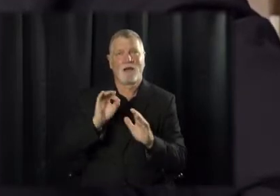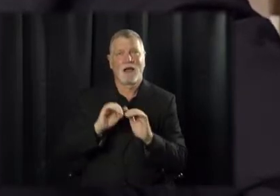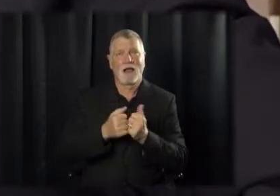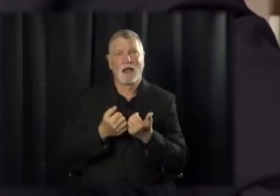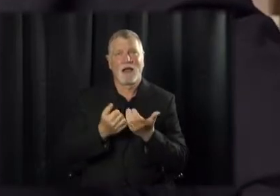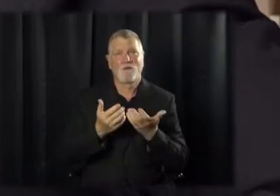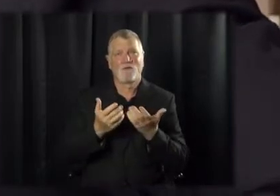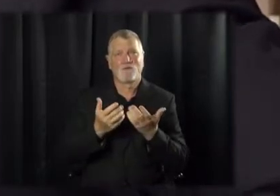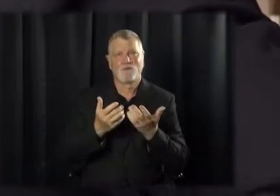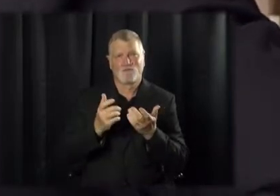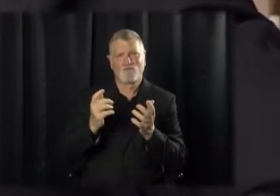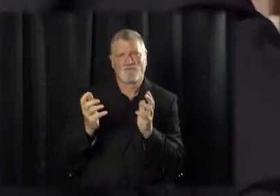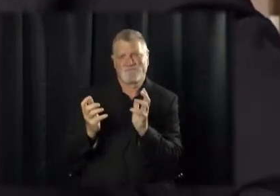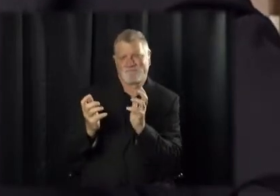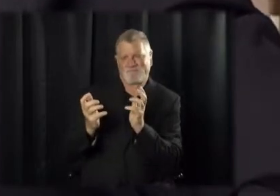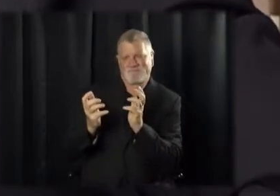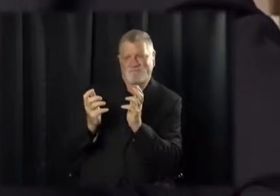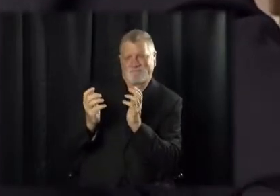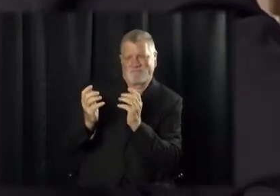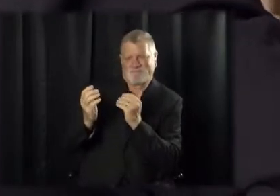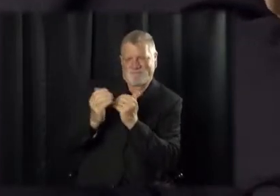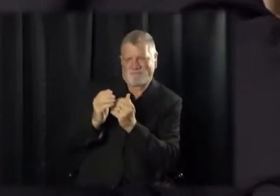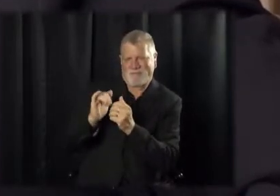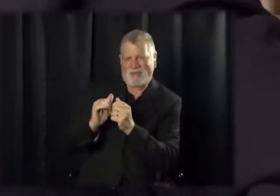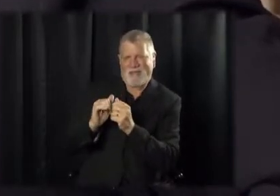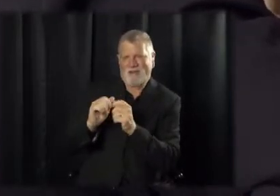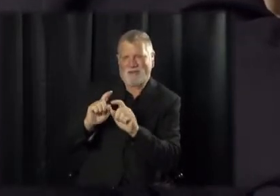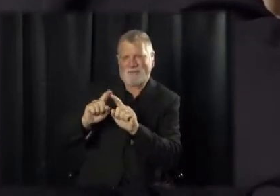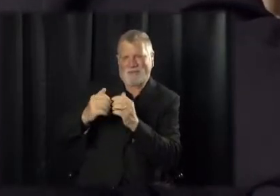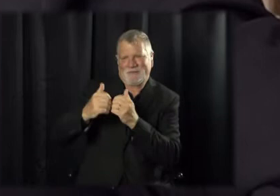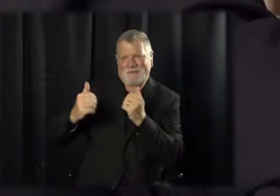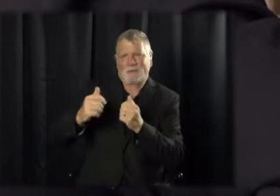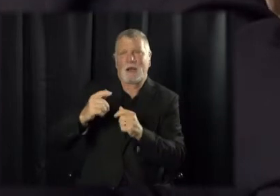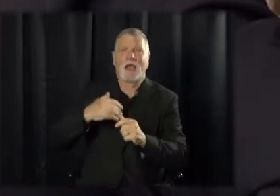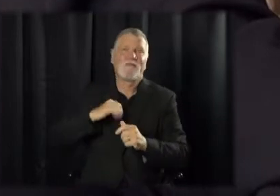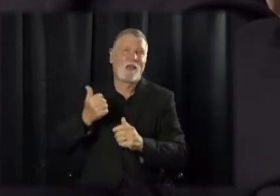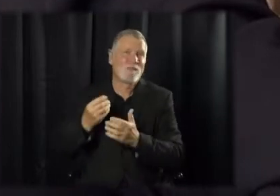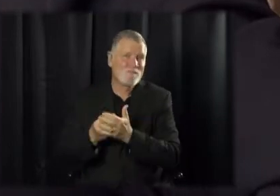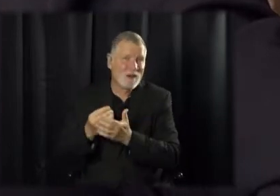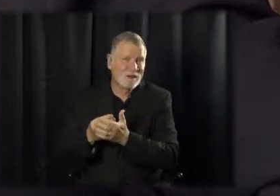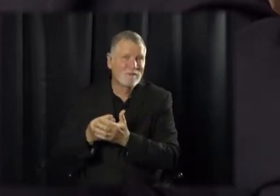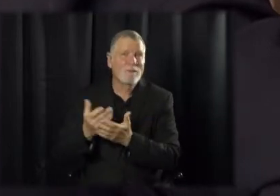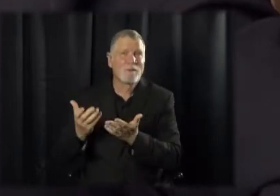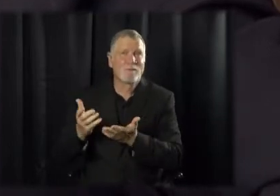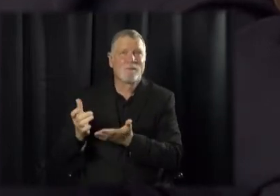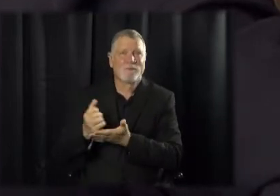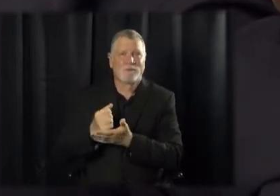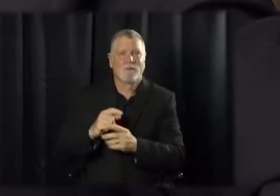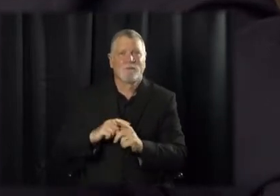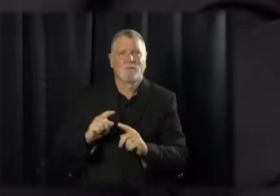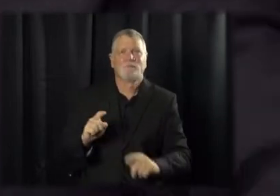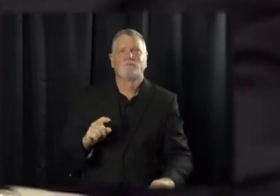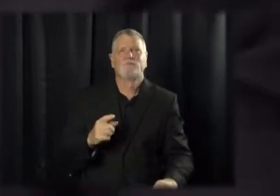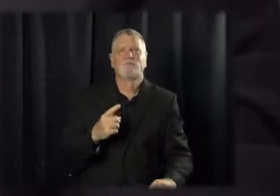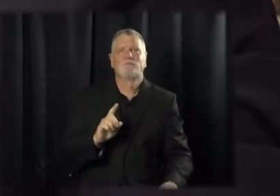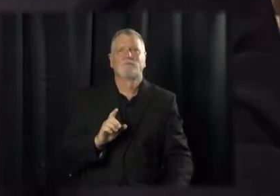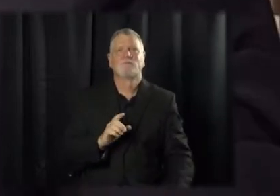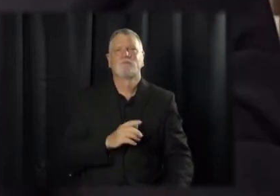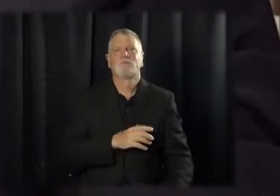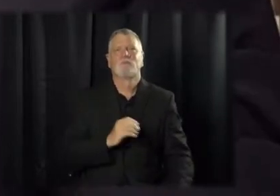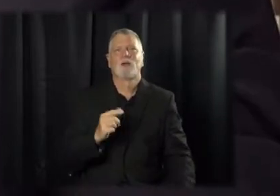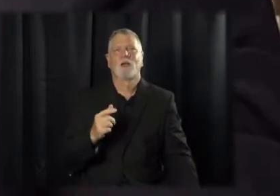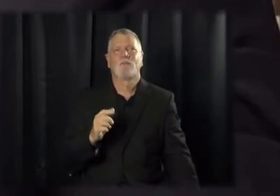to bridge this gap. There might be other sources of funds that we can identify or develop to close the